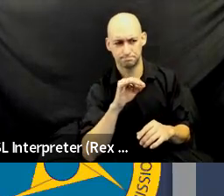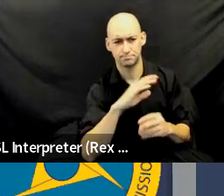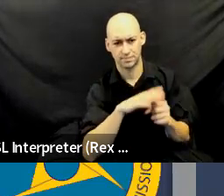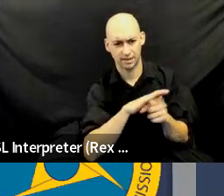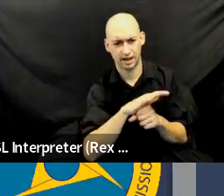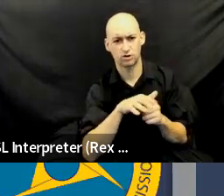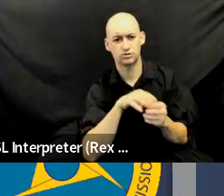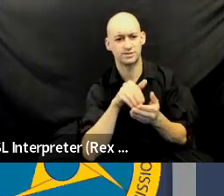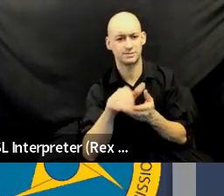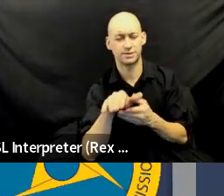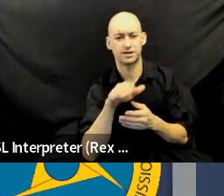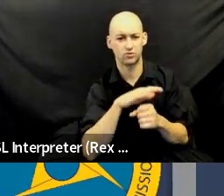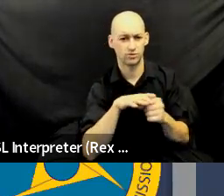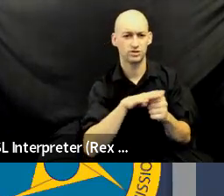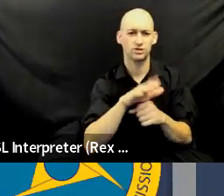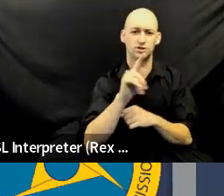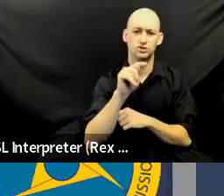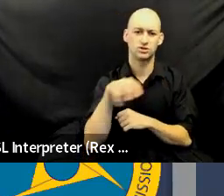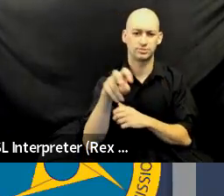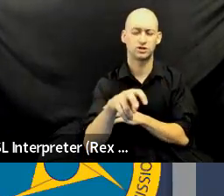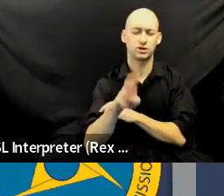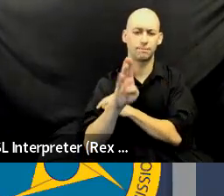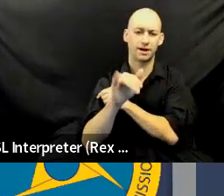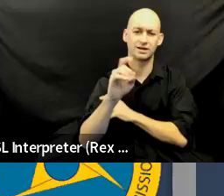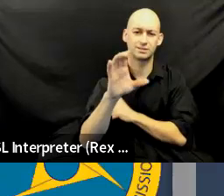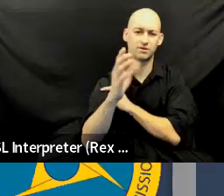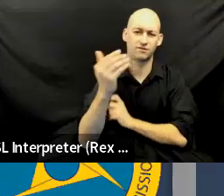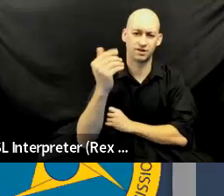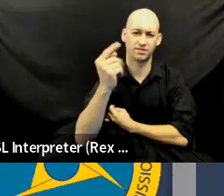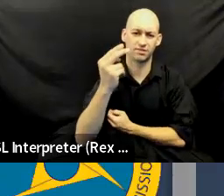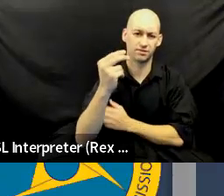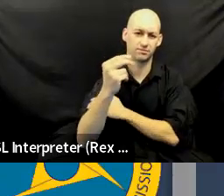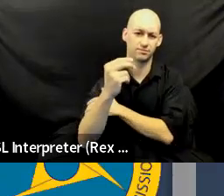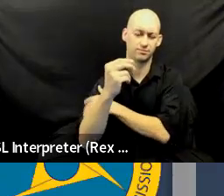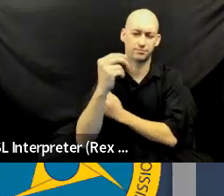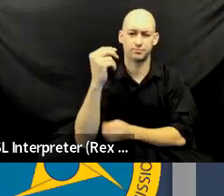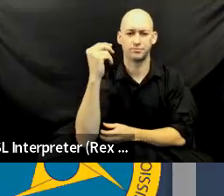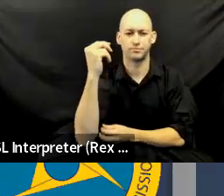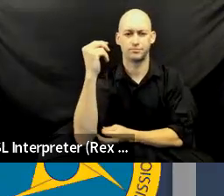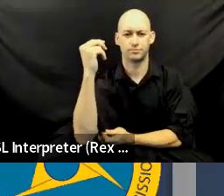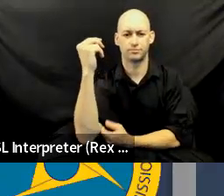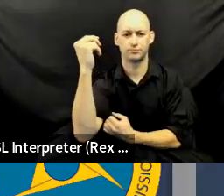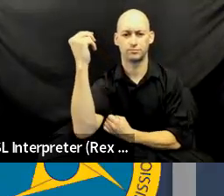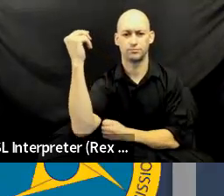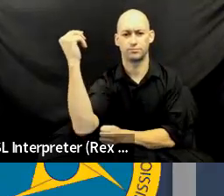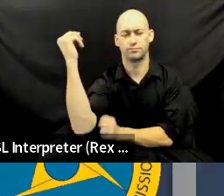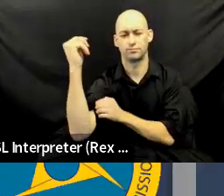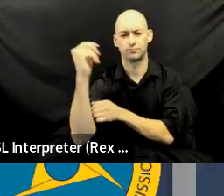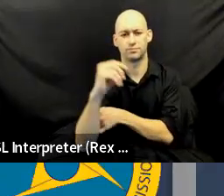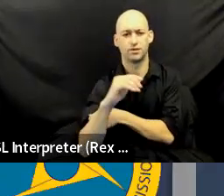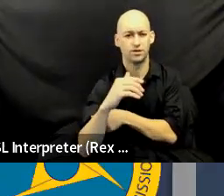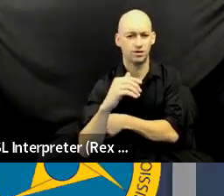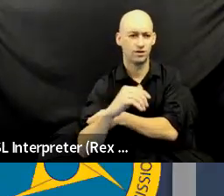submit our regional transportation improvement programs by December 15th for your consideration early next year. Further, the CTC